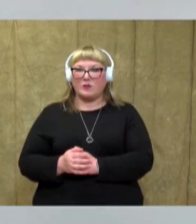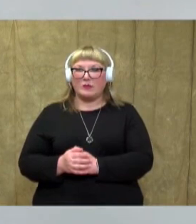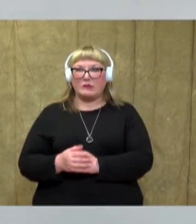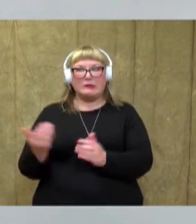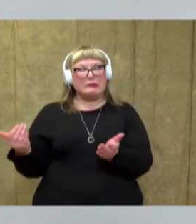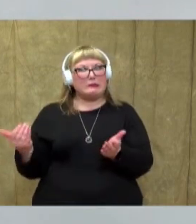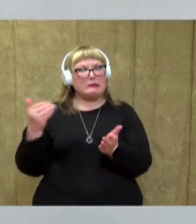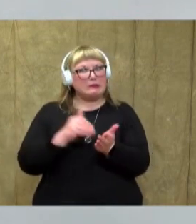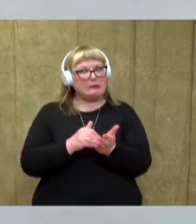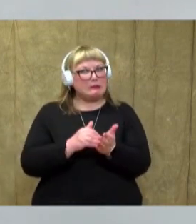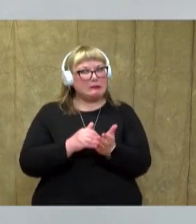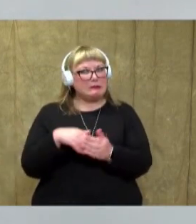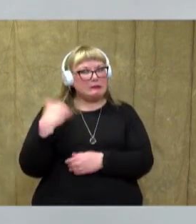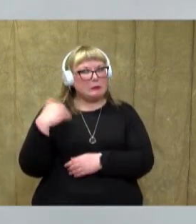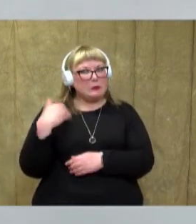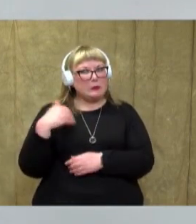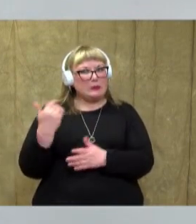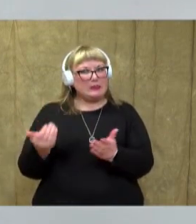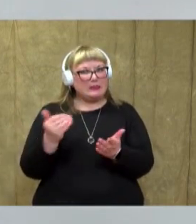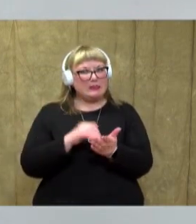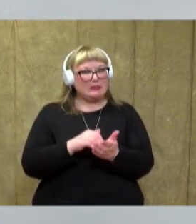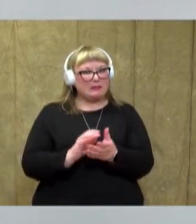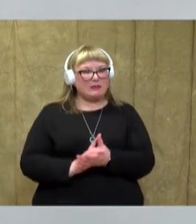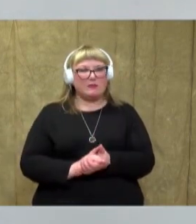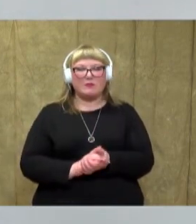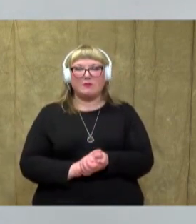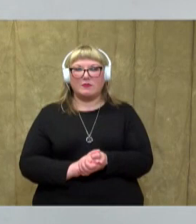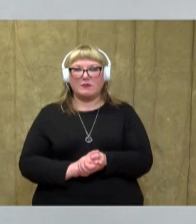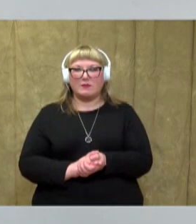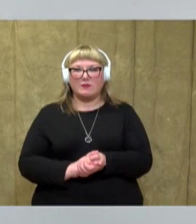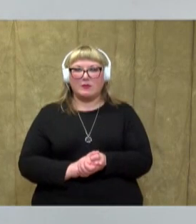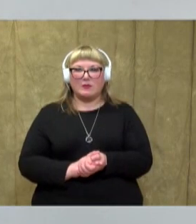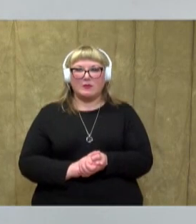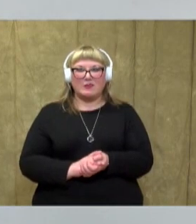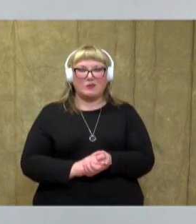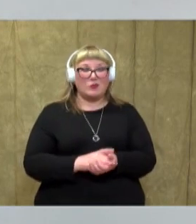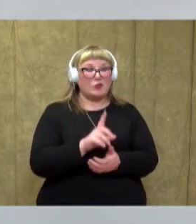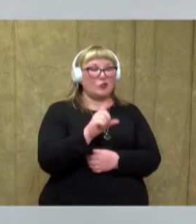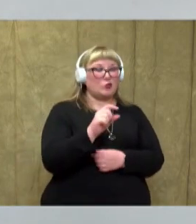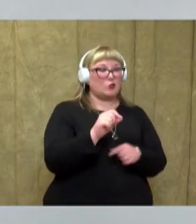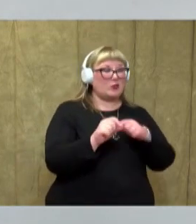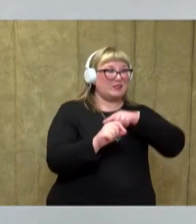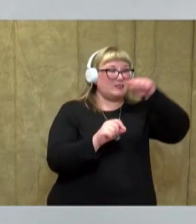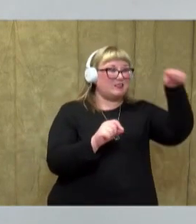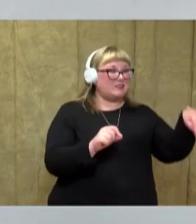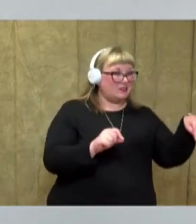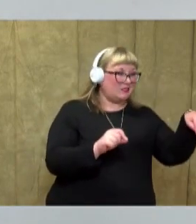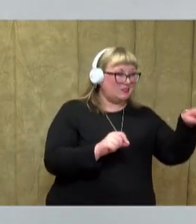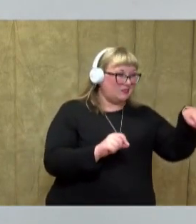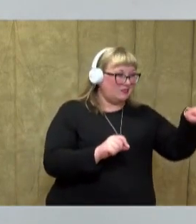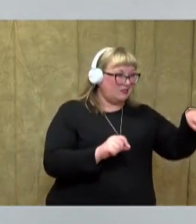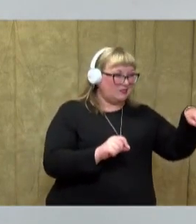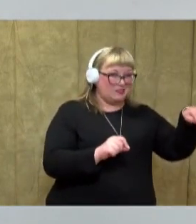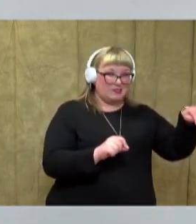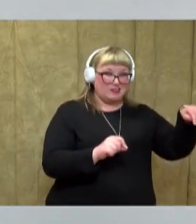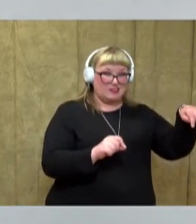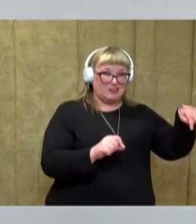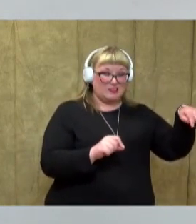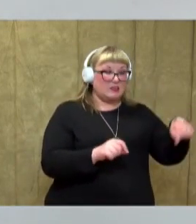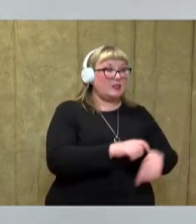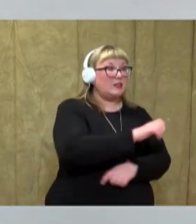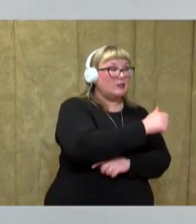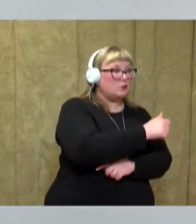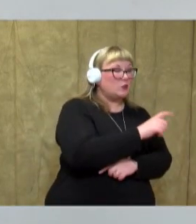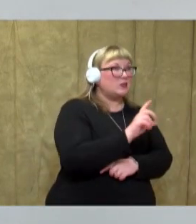Oh, here's another one that has the first one blank. Let's see what comes before 20 when we count by tens.